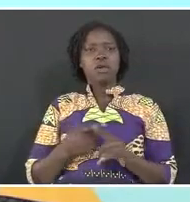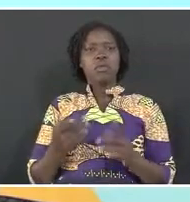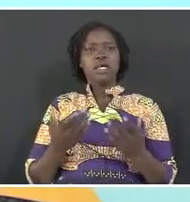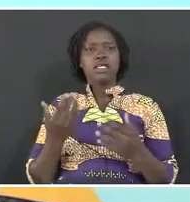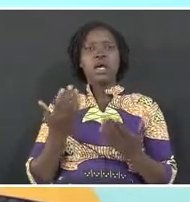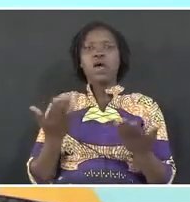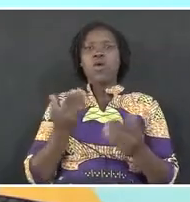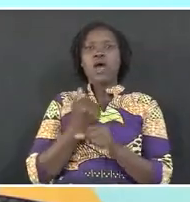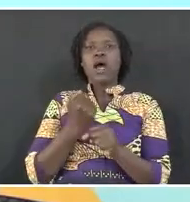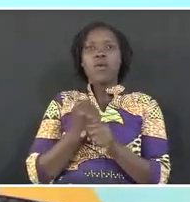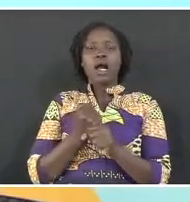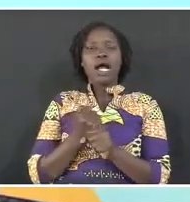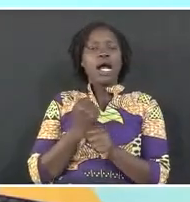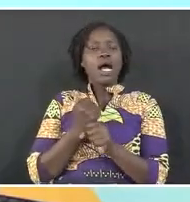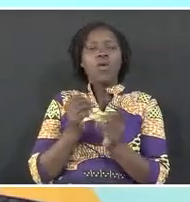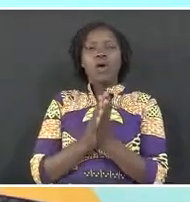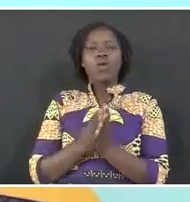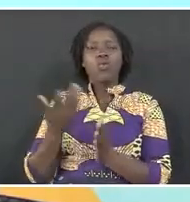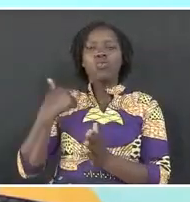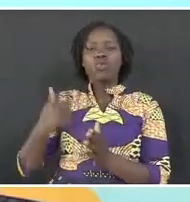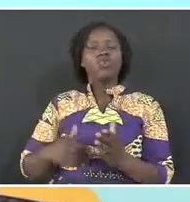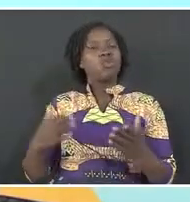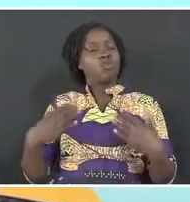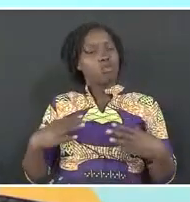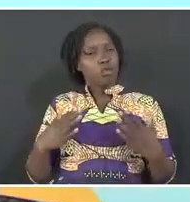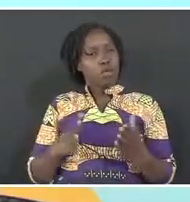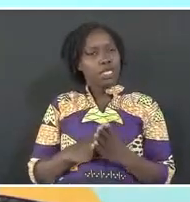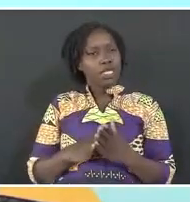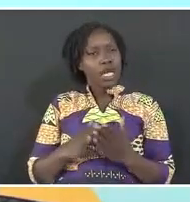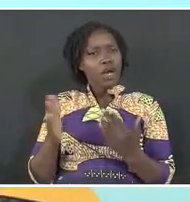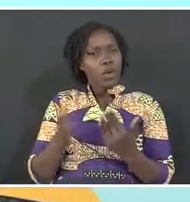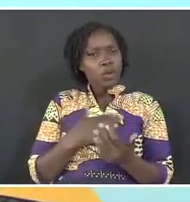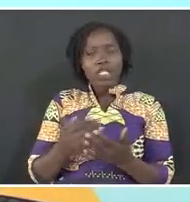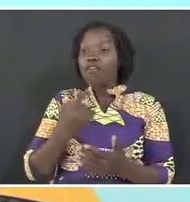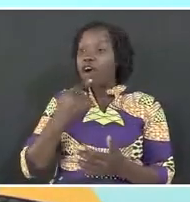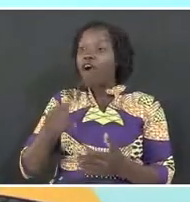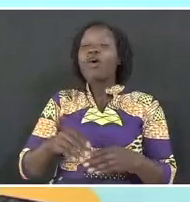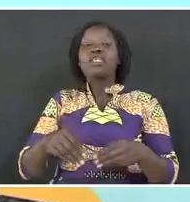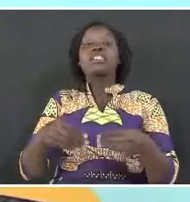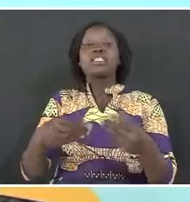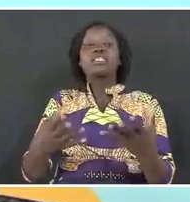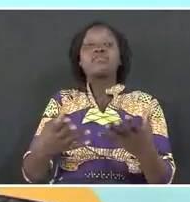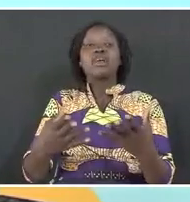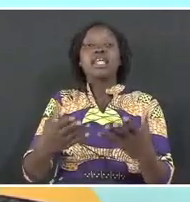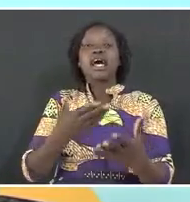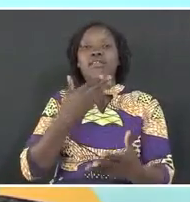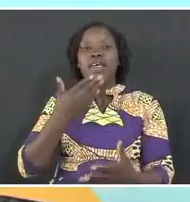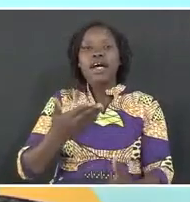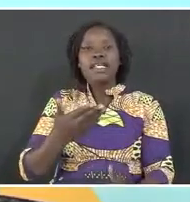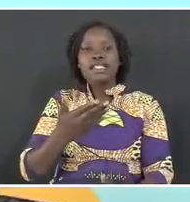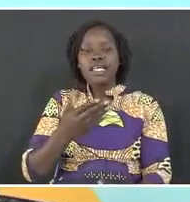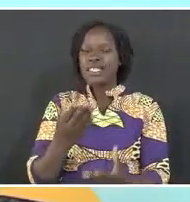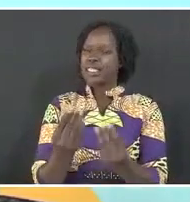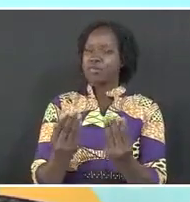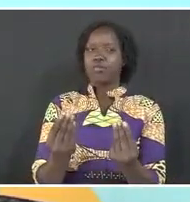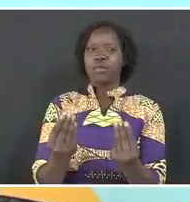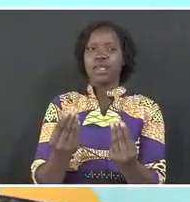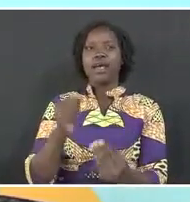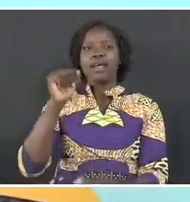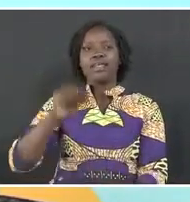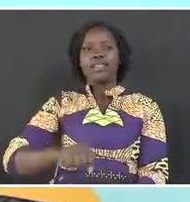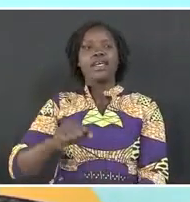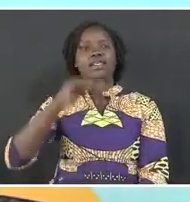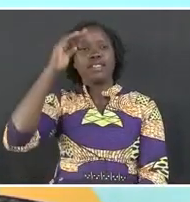I deal with uniformed people. And whichever order is given, the answer is simple.